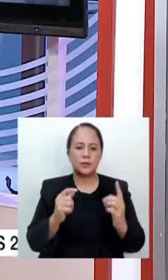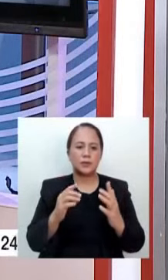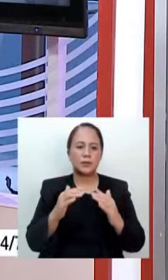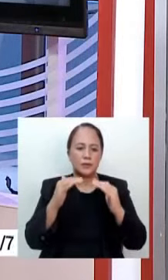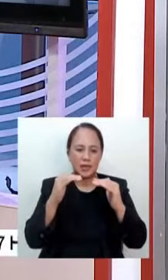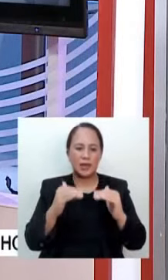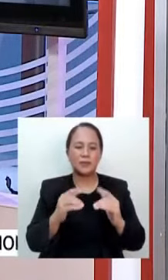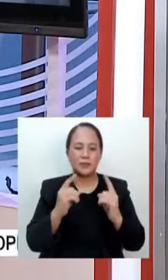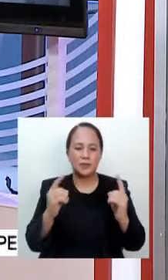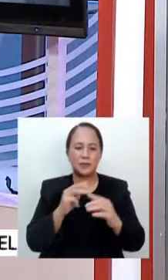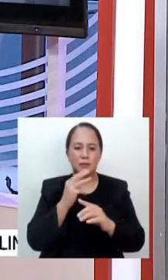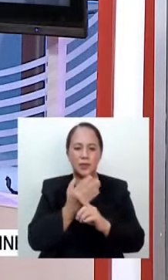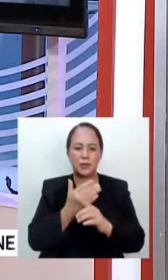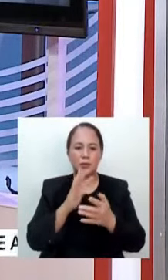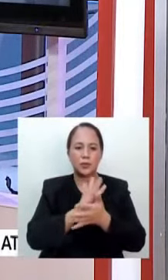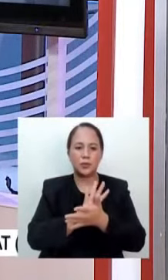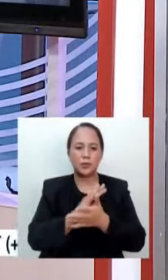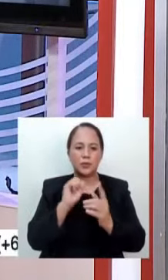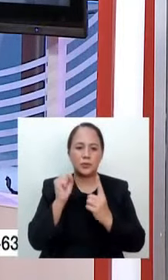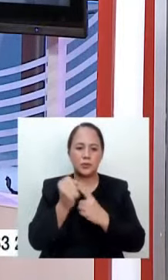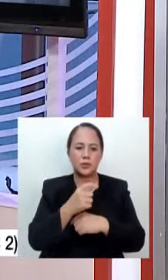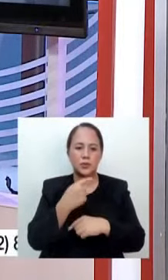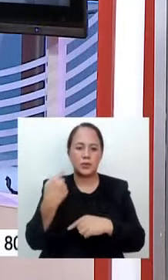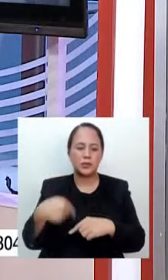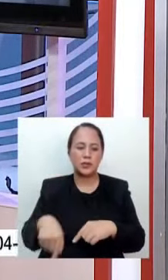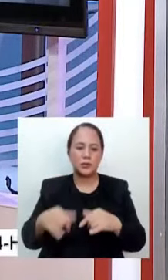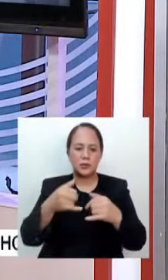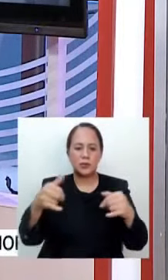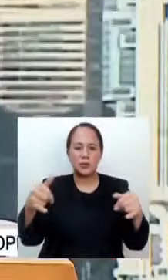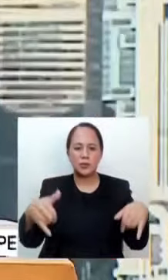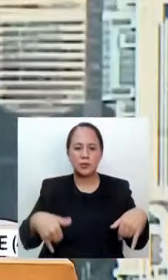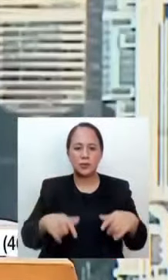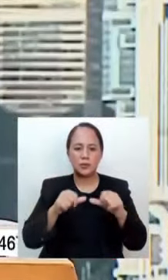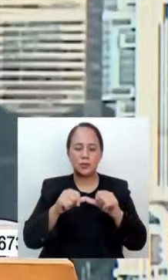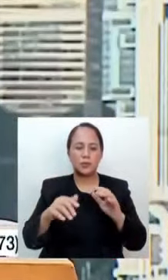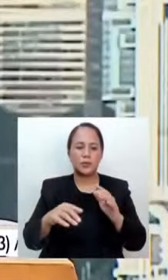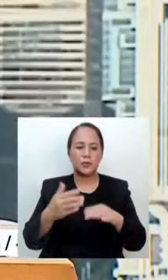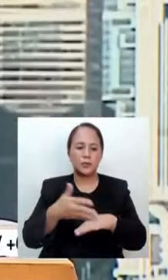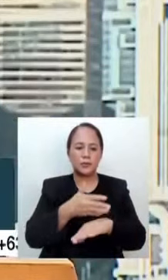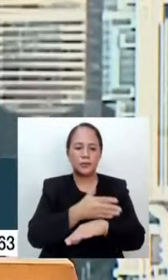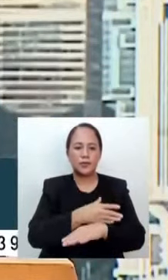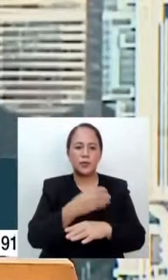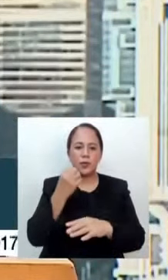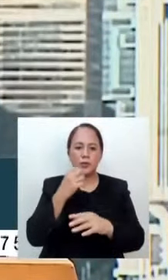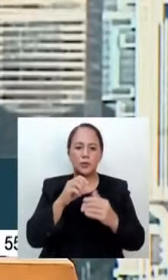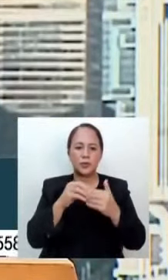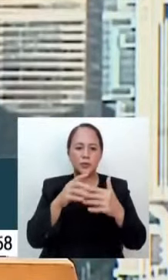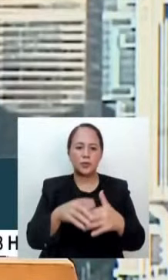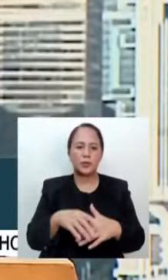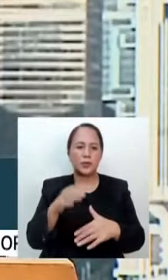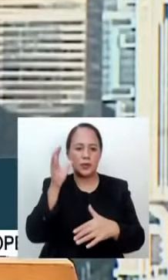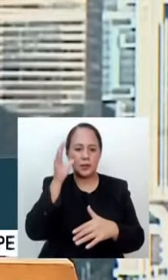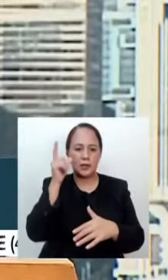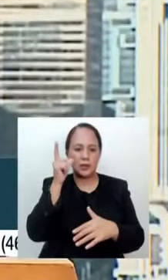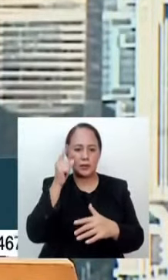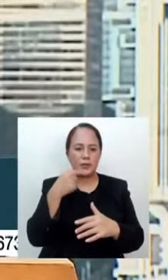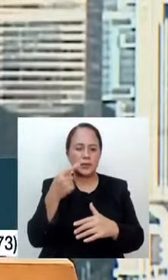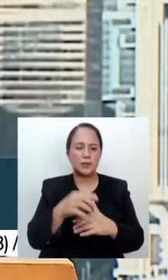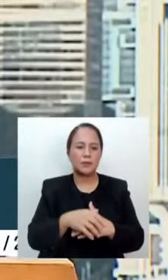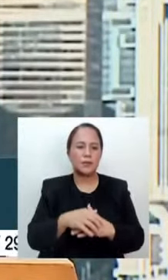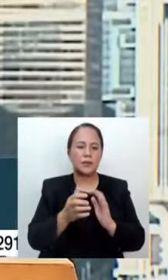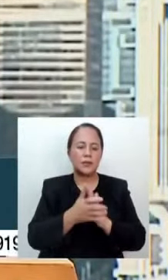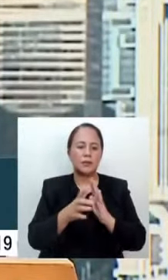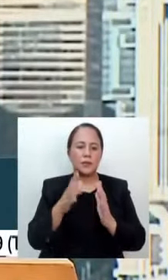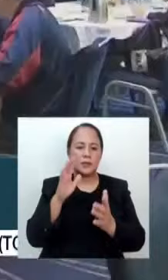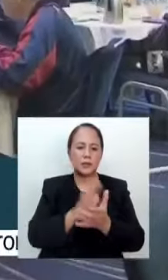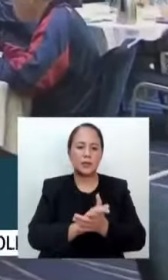in May as the COVID situation in the Chinese territory continues to improve. Hong Kong leader Carrie Lam says experts